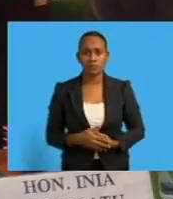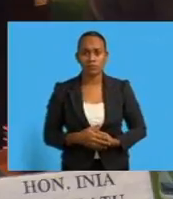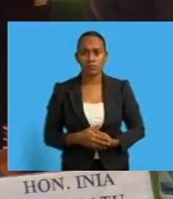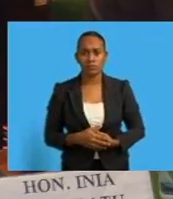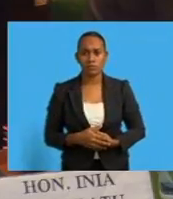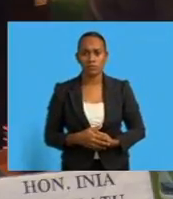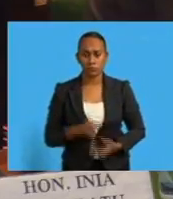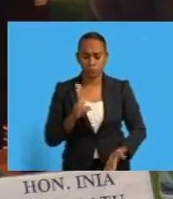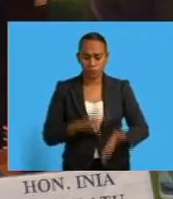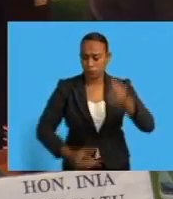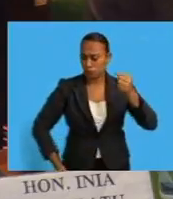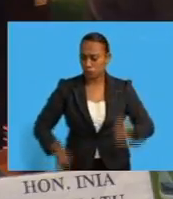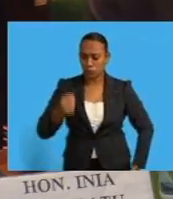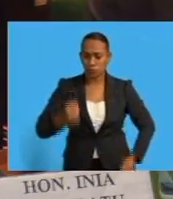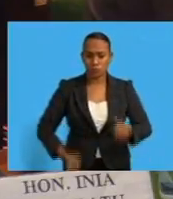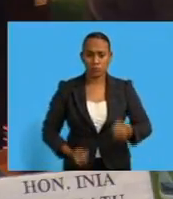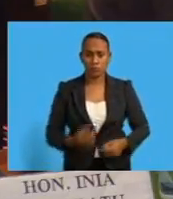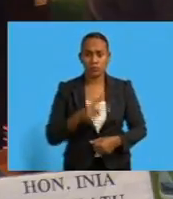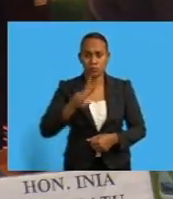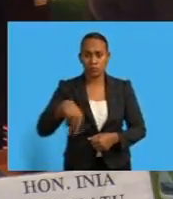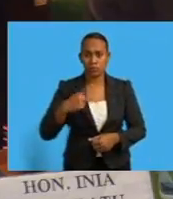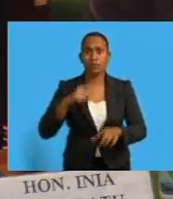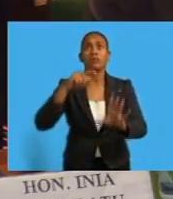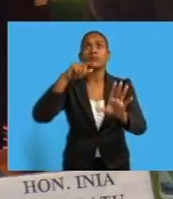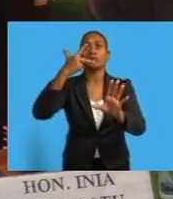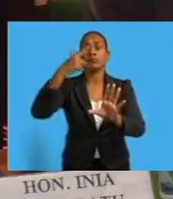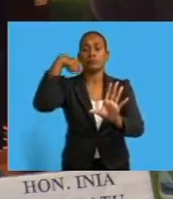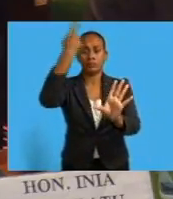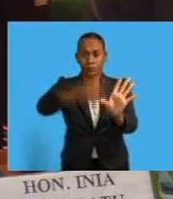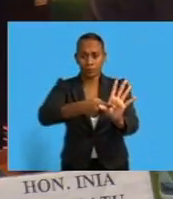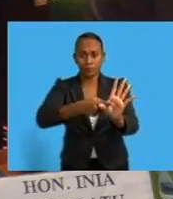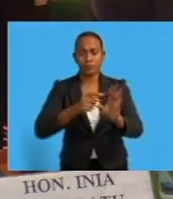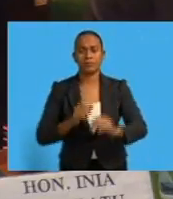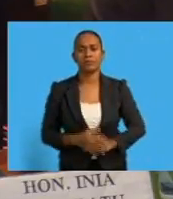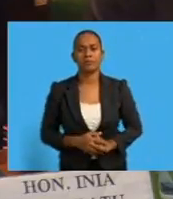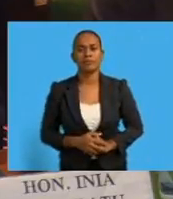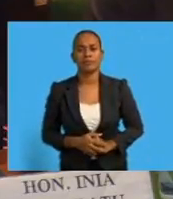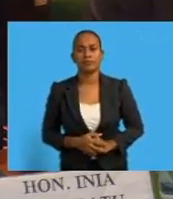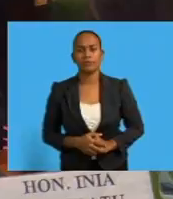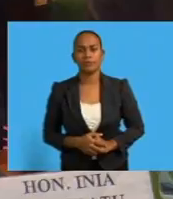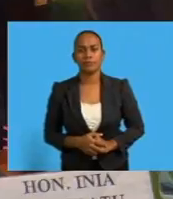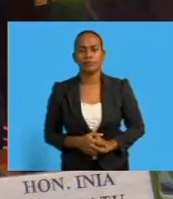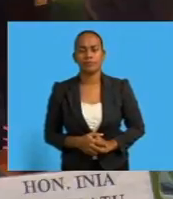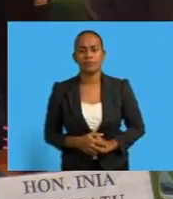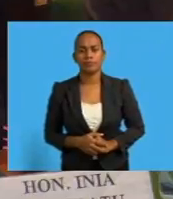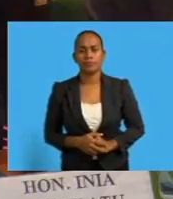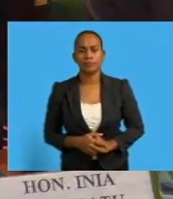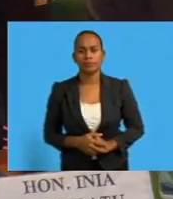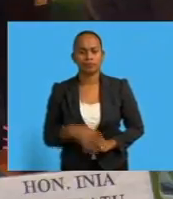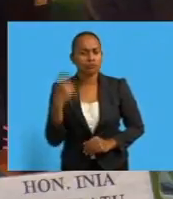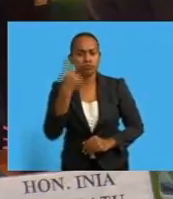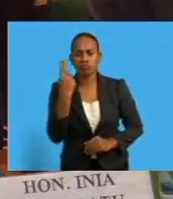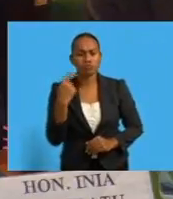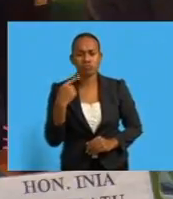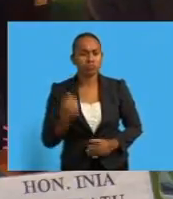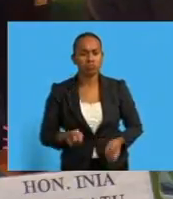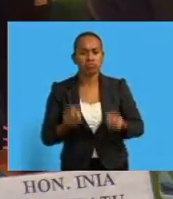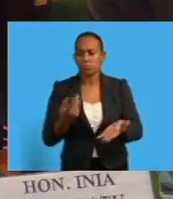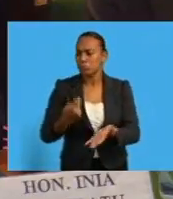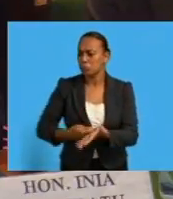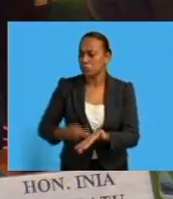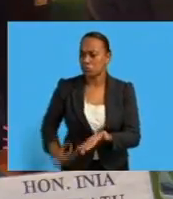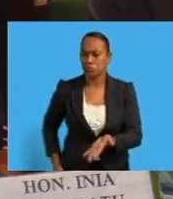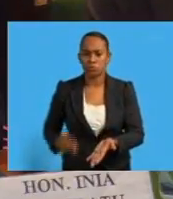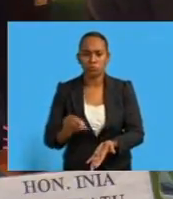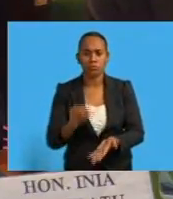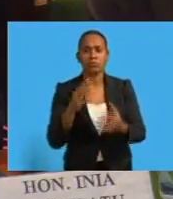2 budgetary allocations. First, for the loan component involving direct payment of $12.53 million by the World Bank for the supply of the spur and project management